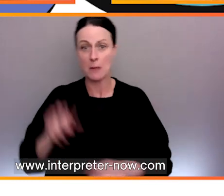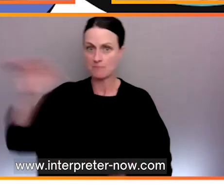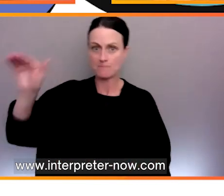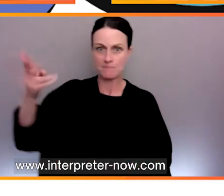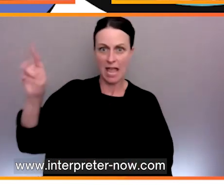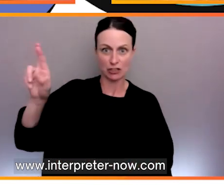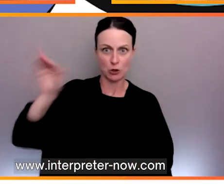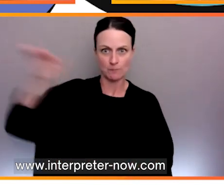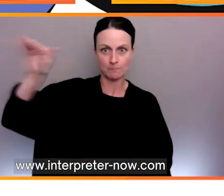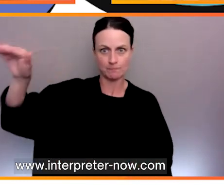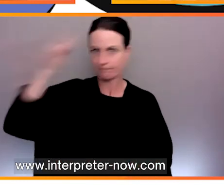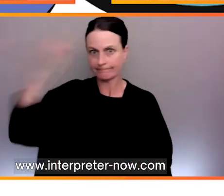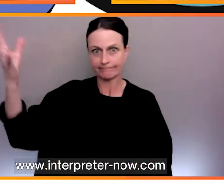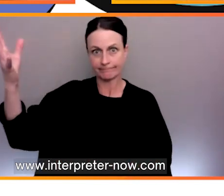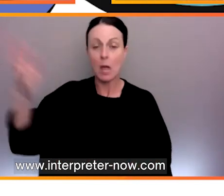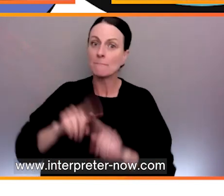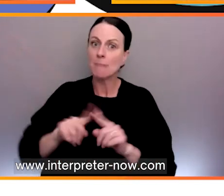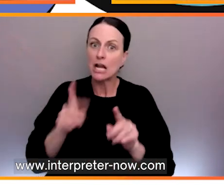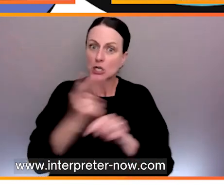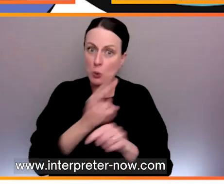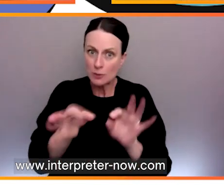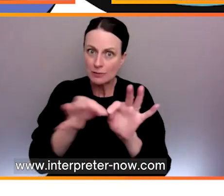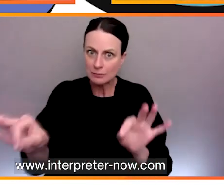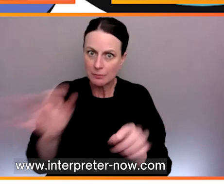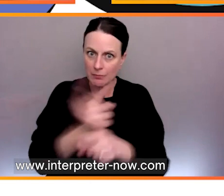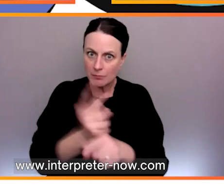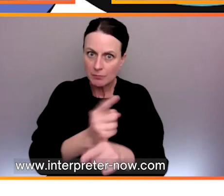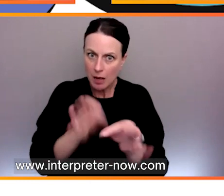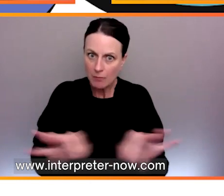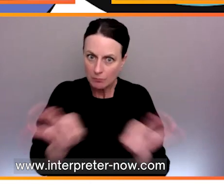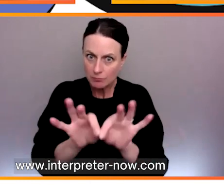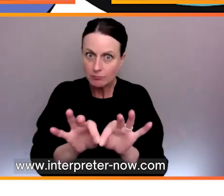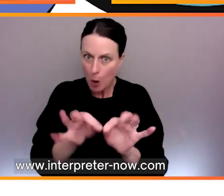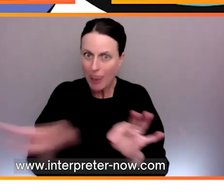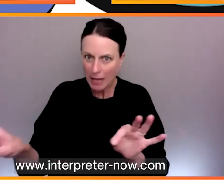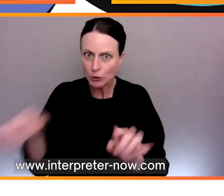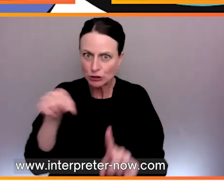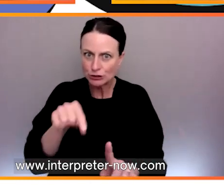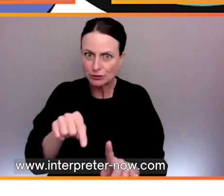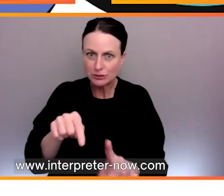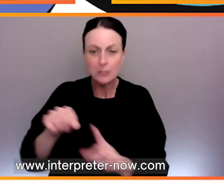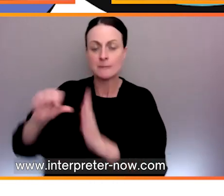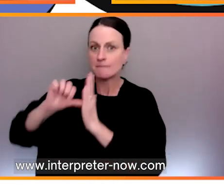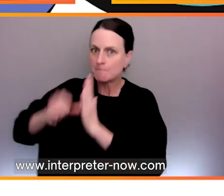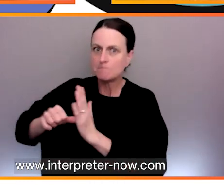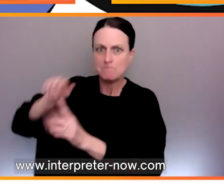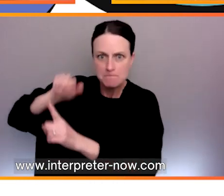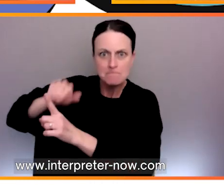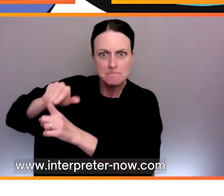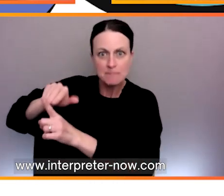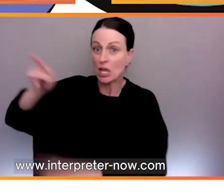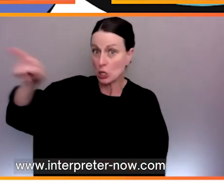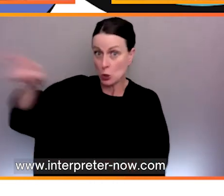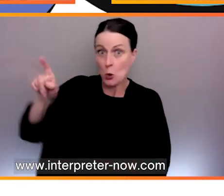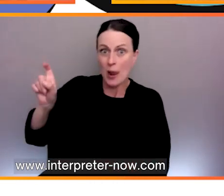language that really impresses upon them the need for them to be involved. Mm-hmm.